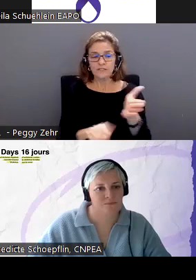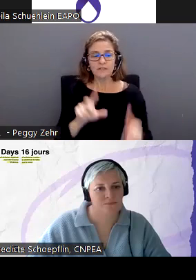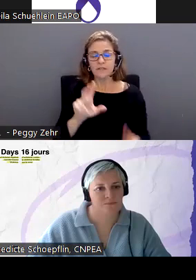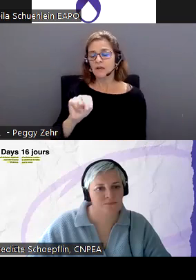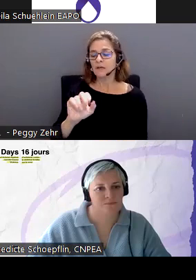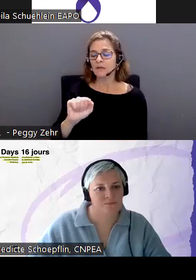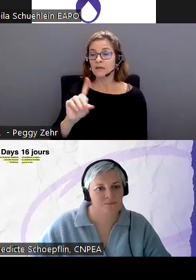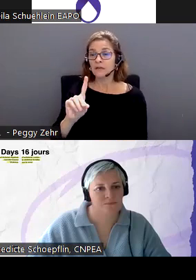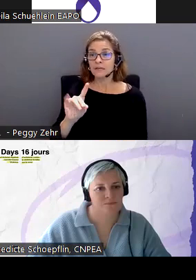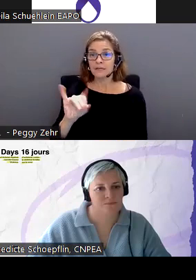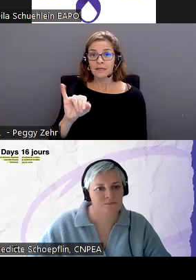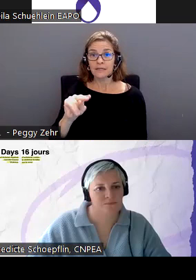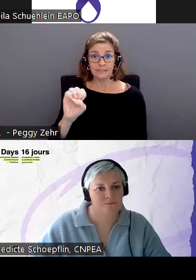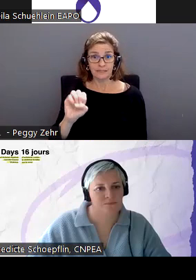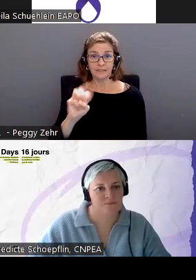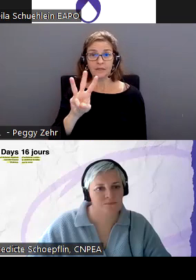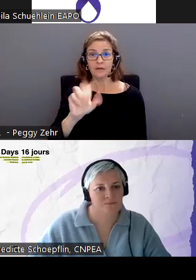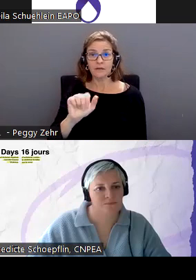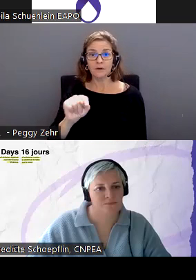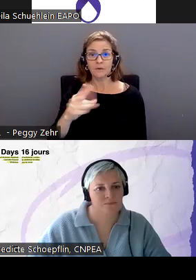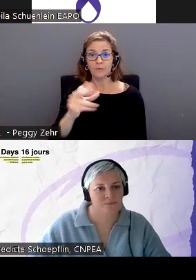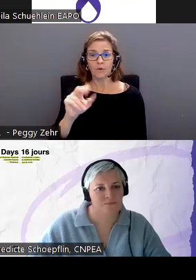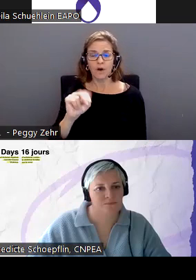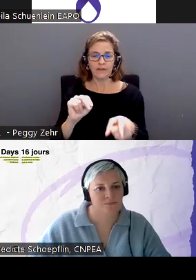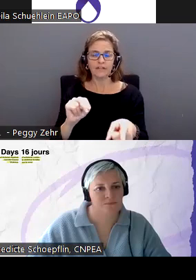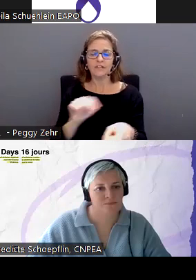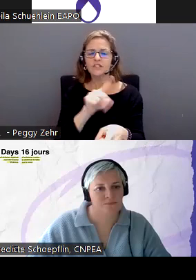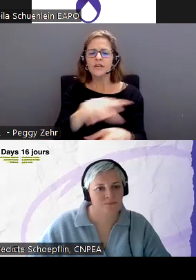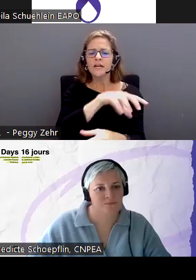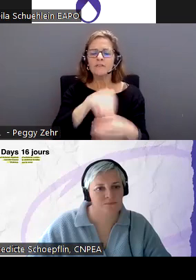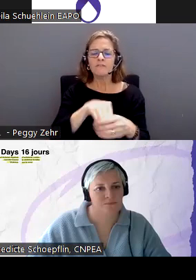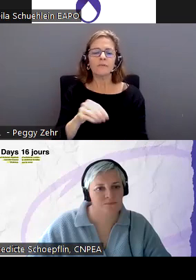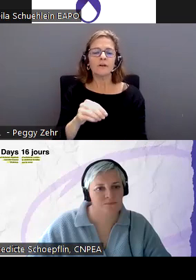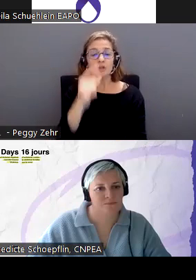Wathen. She's been one of the leading researchers on the trauma and violence-informed